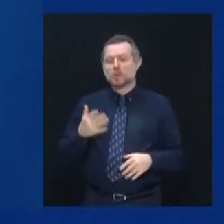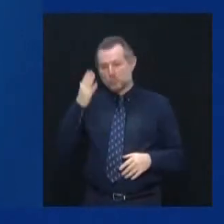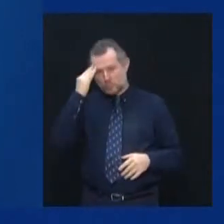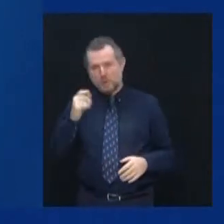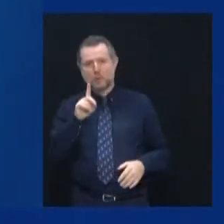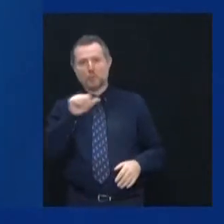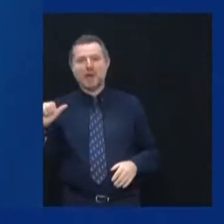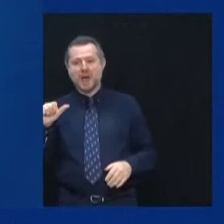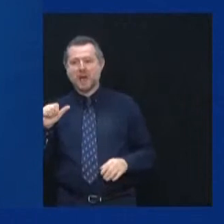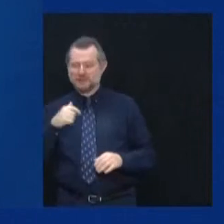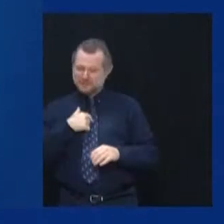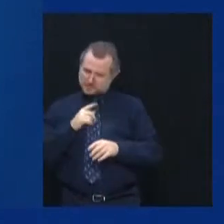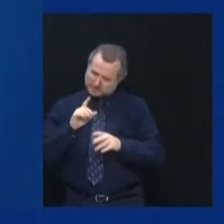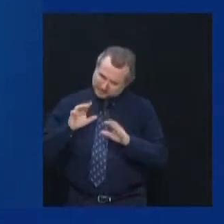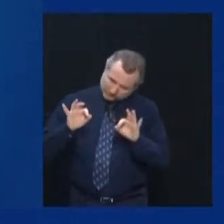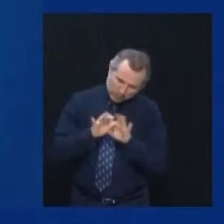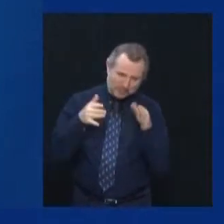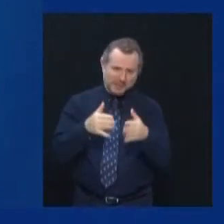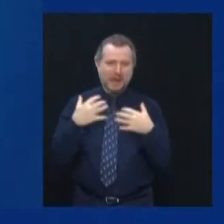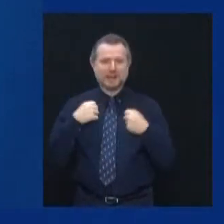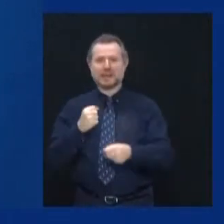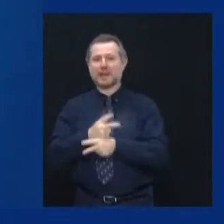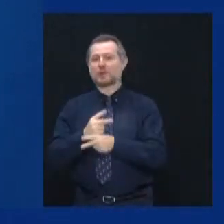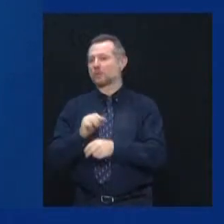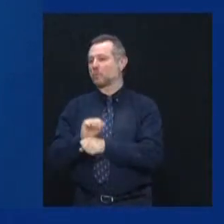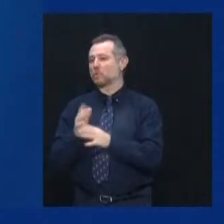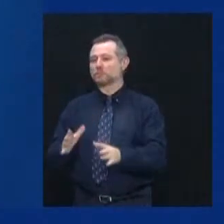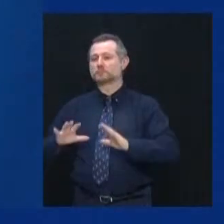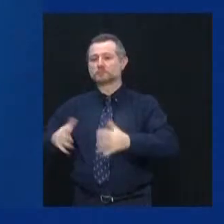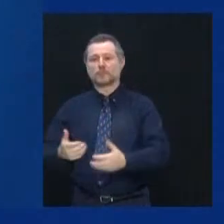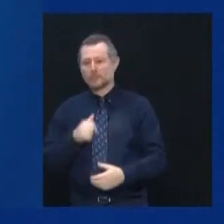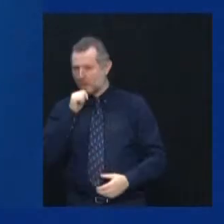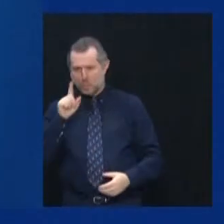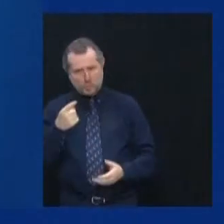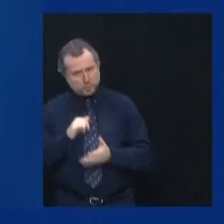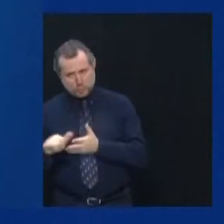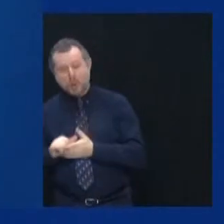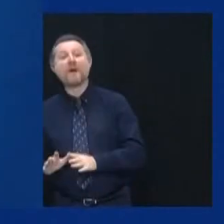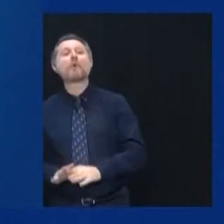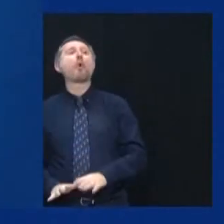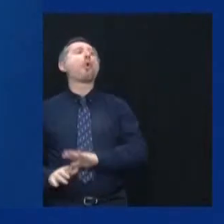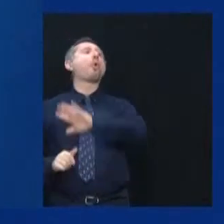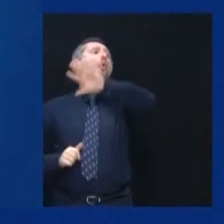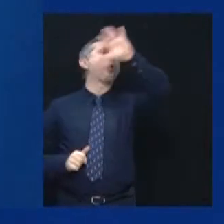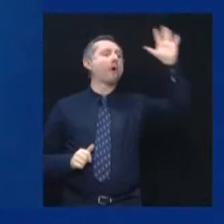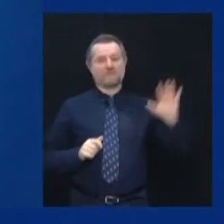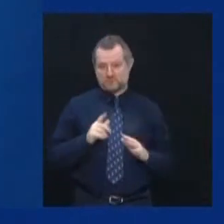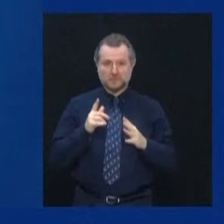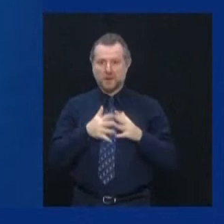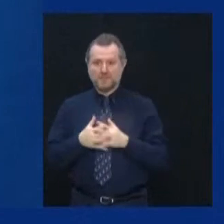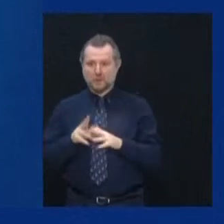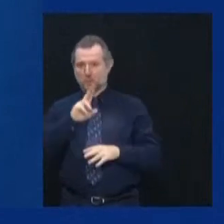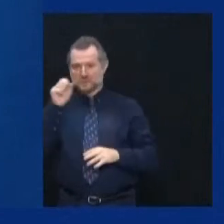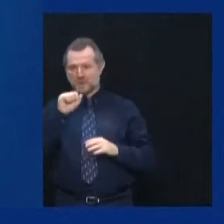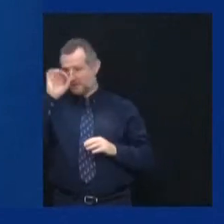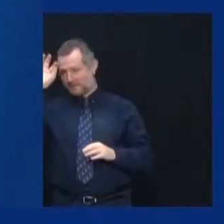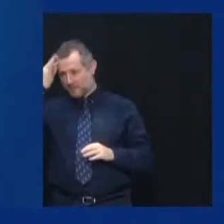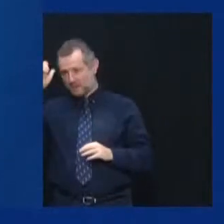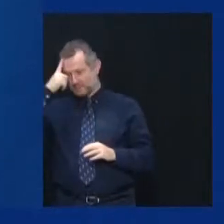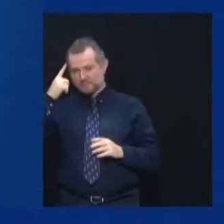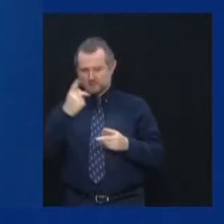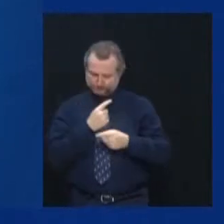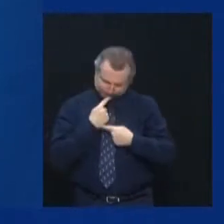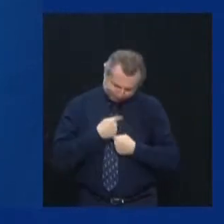And by the way, that is universal across the country. Universal. Federal guidance,